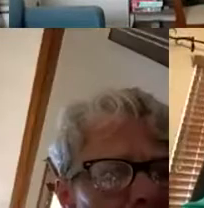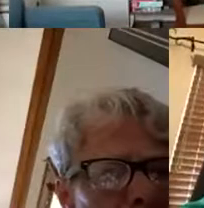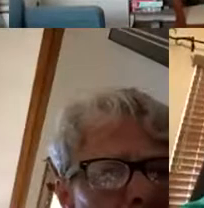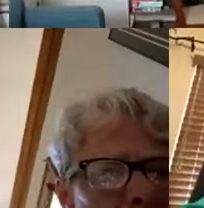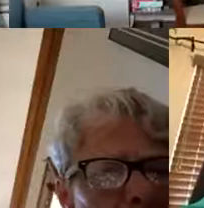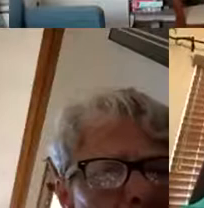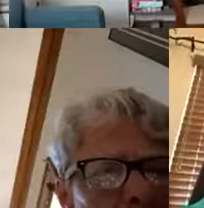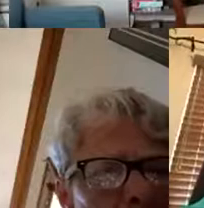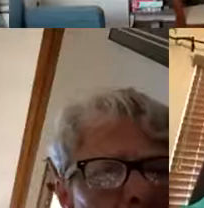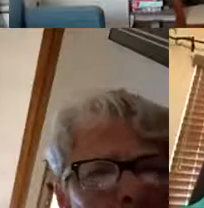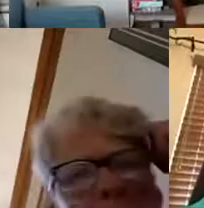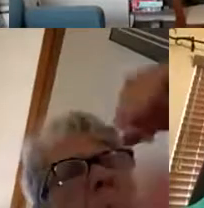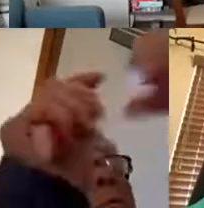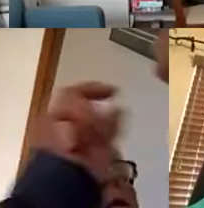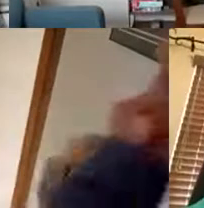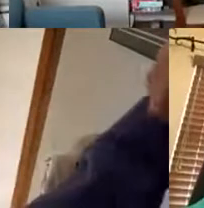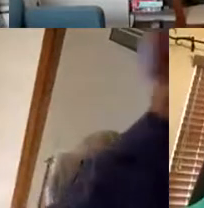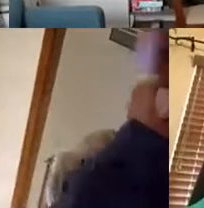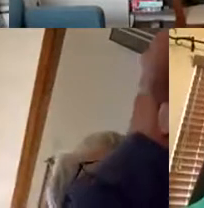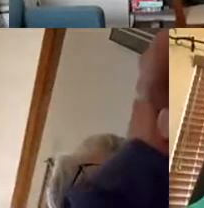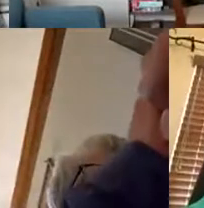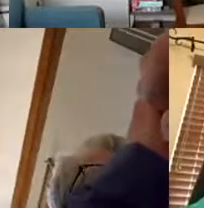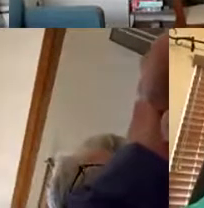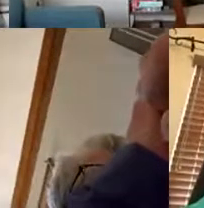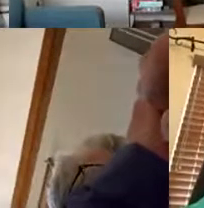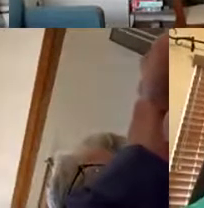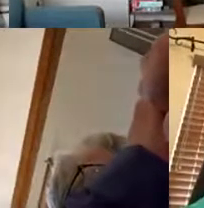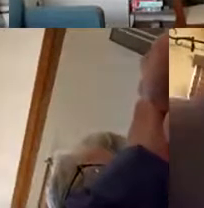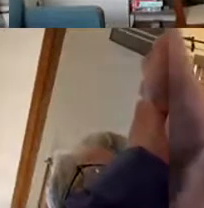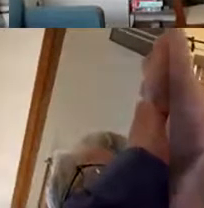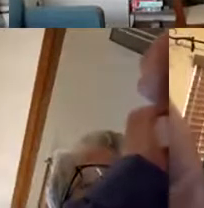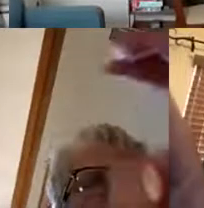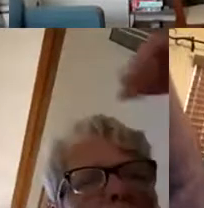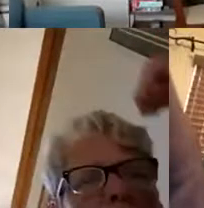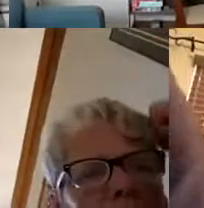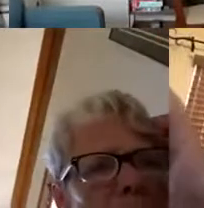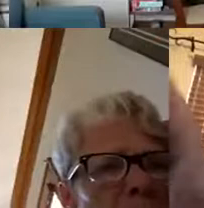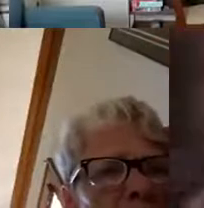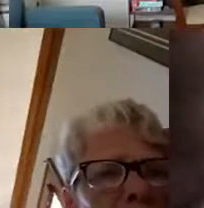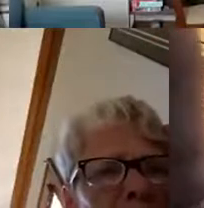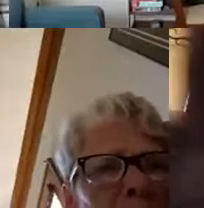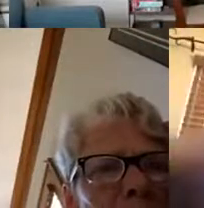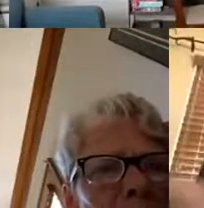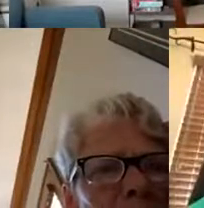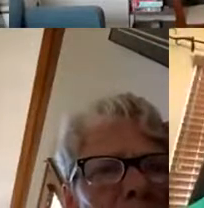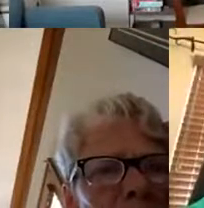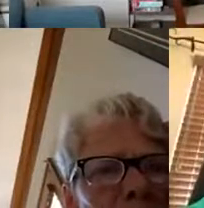Brother, brother, brother, there's far too many of you